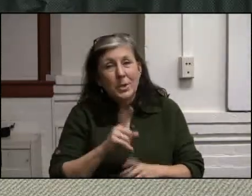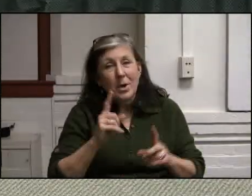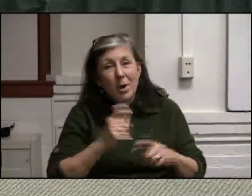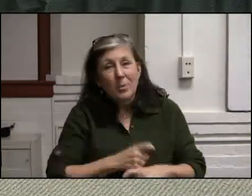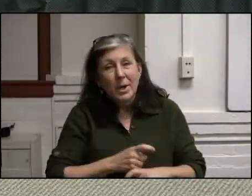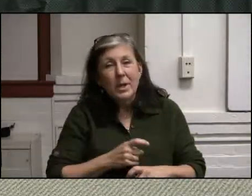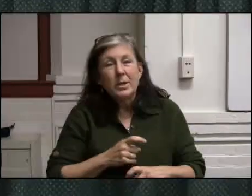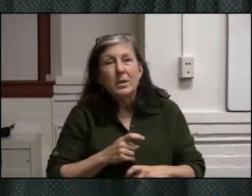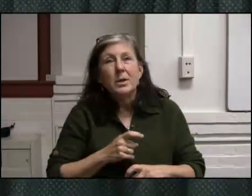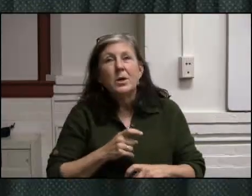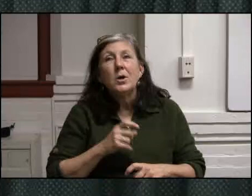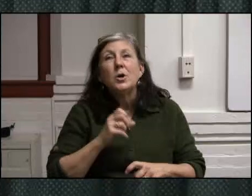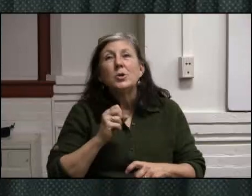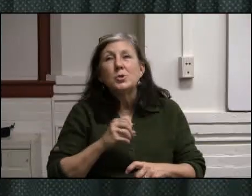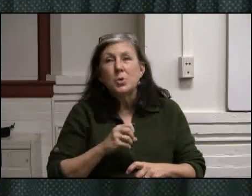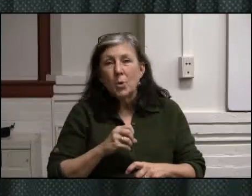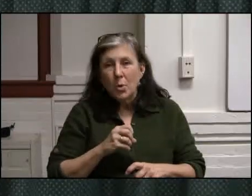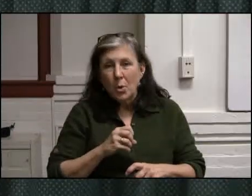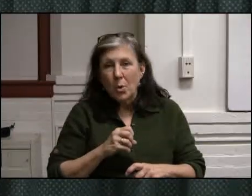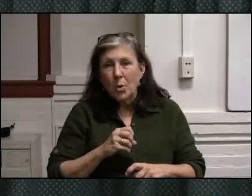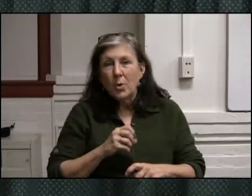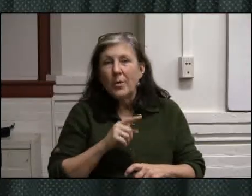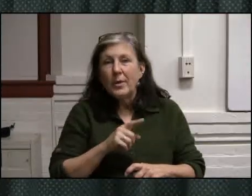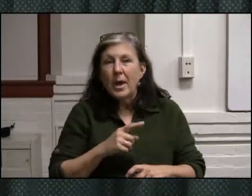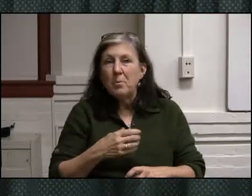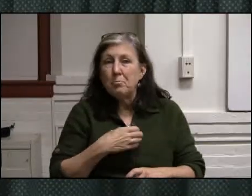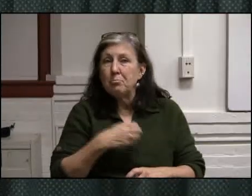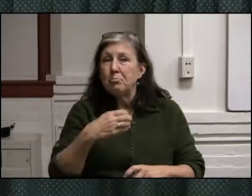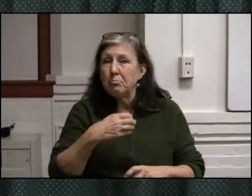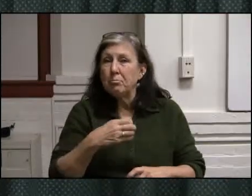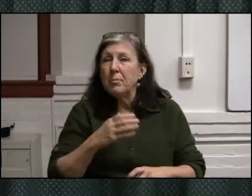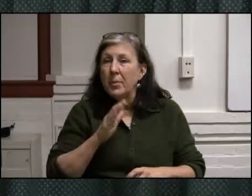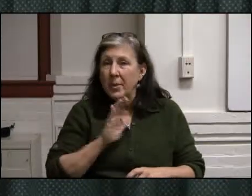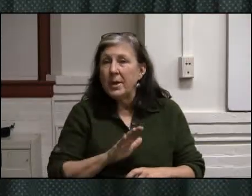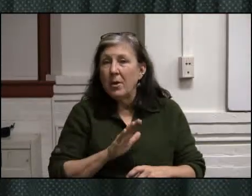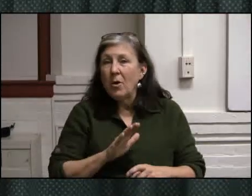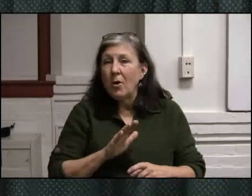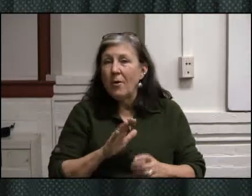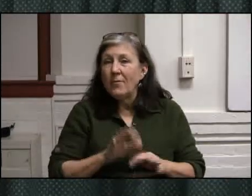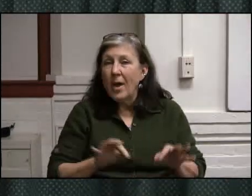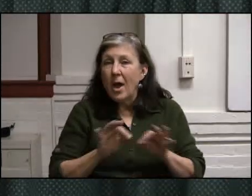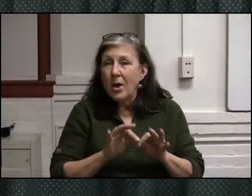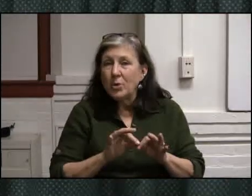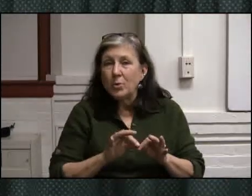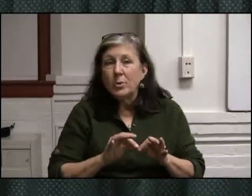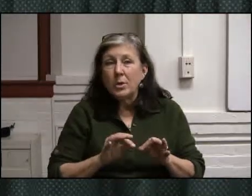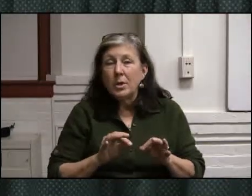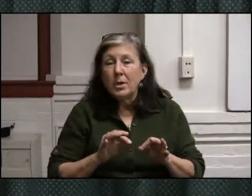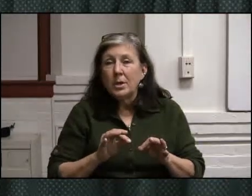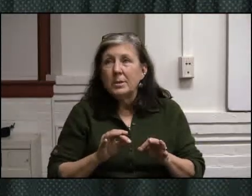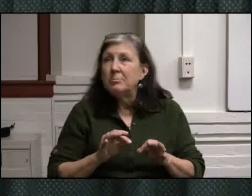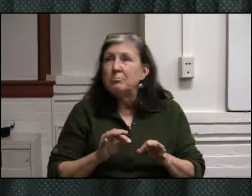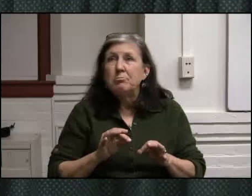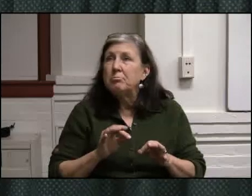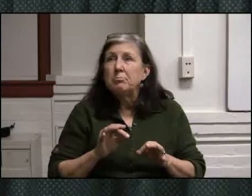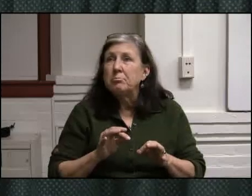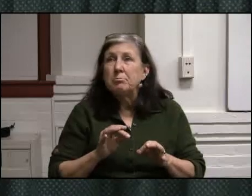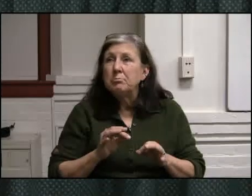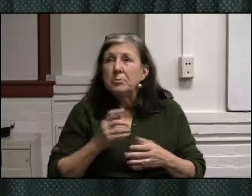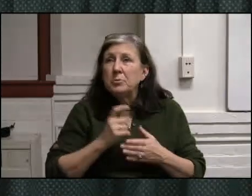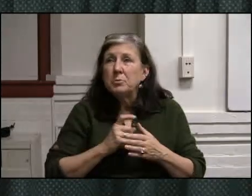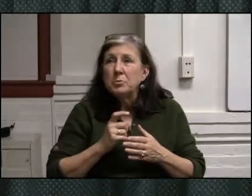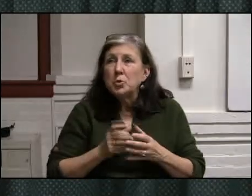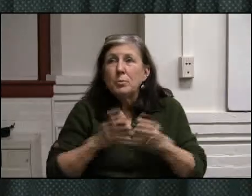they grieved their value, and they won their grievance. So their assessed value was reduced very significantly.